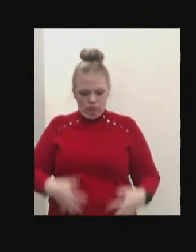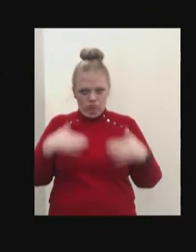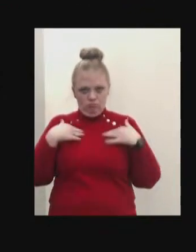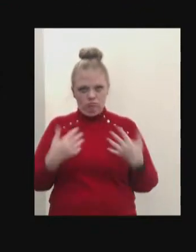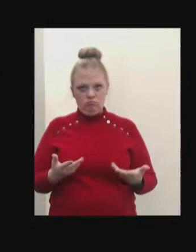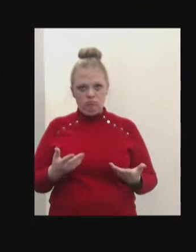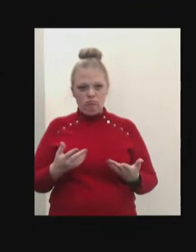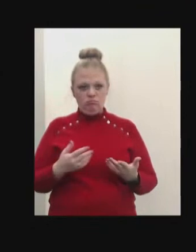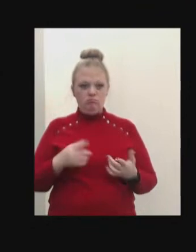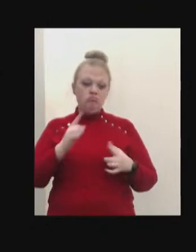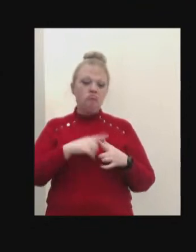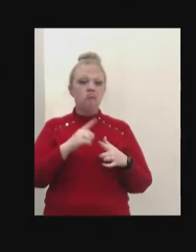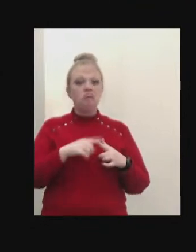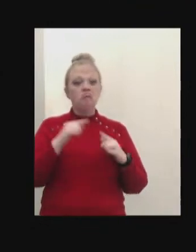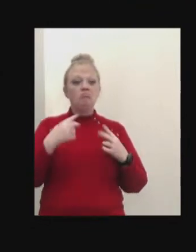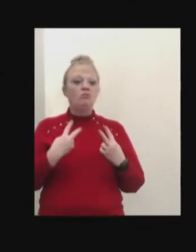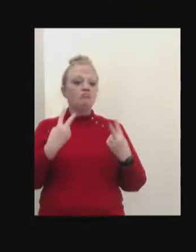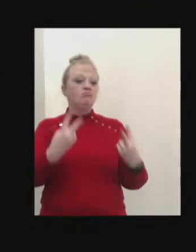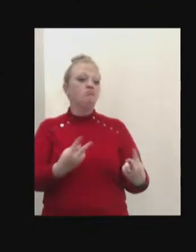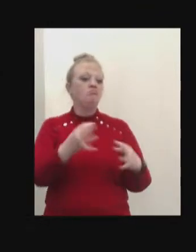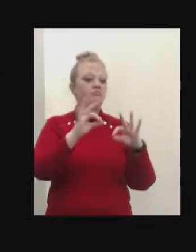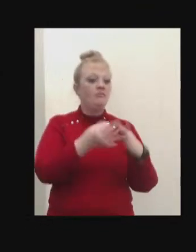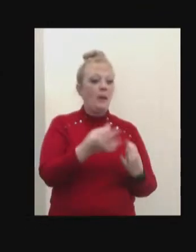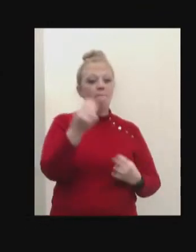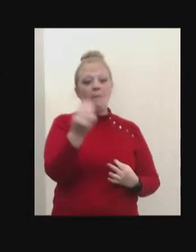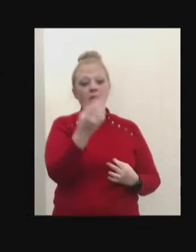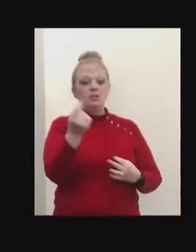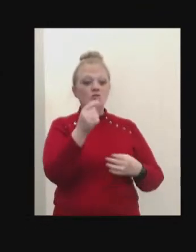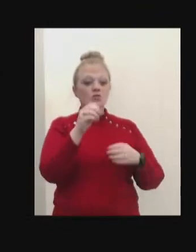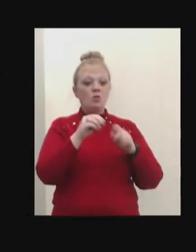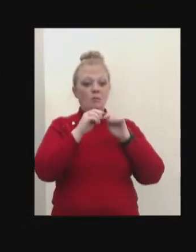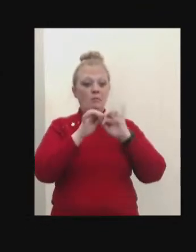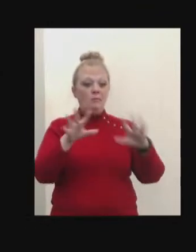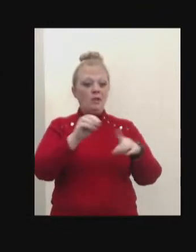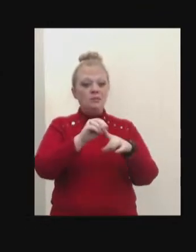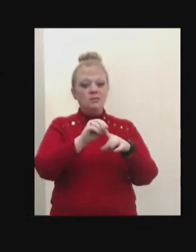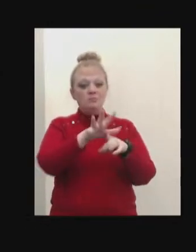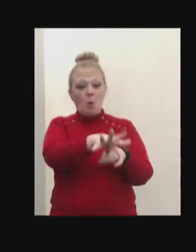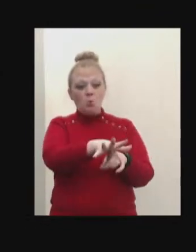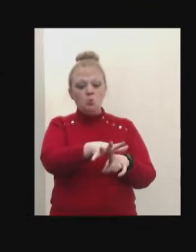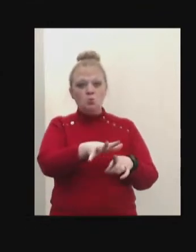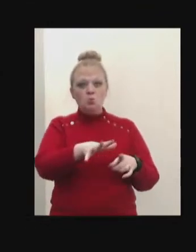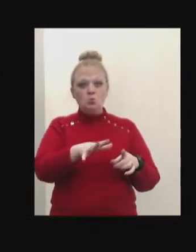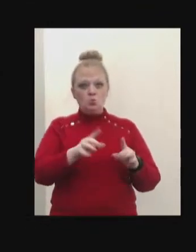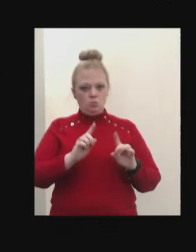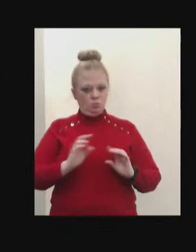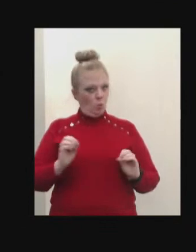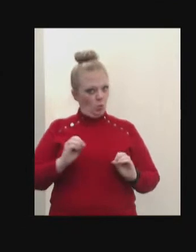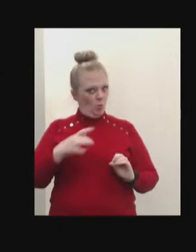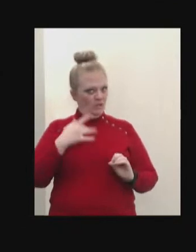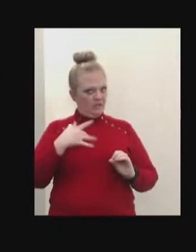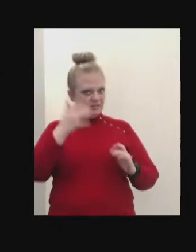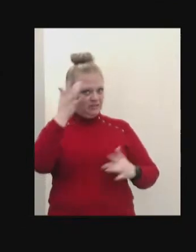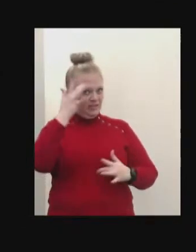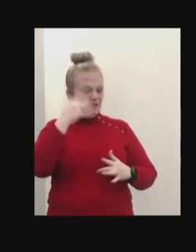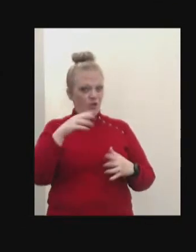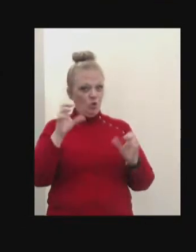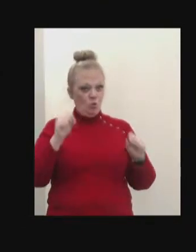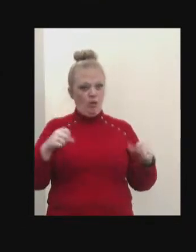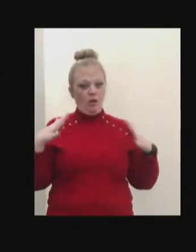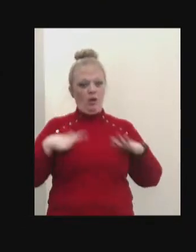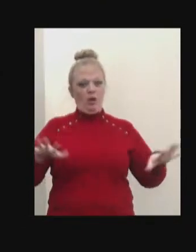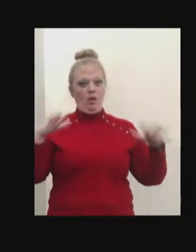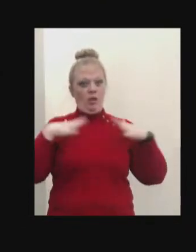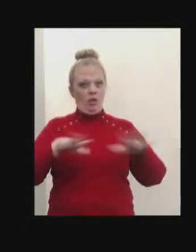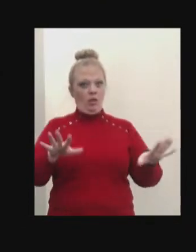family on Monday or Tuesday, expose them in your asymptomatic phase, which you can, of course, shed virus and a lot of